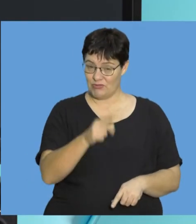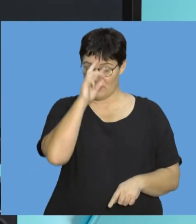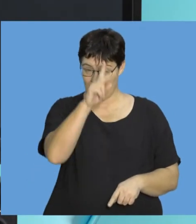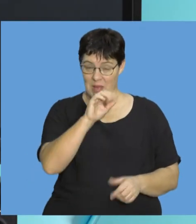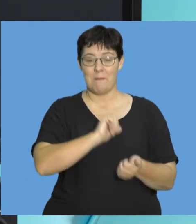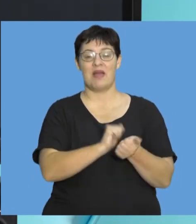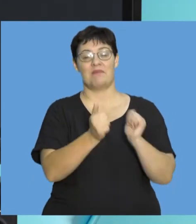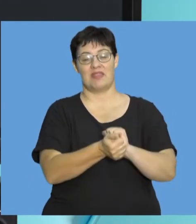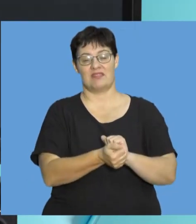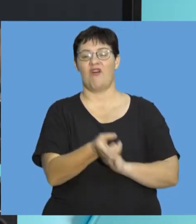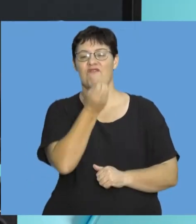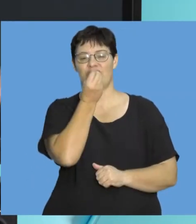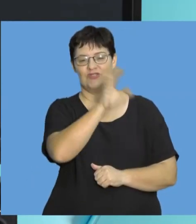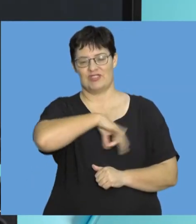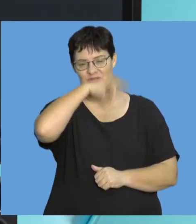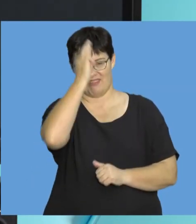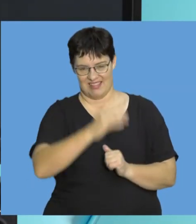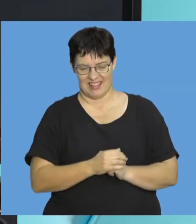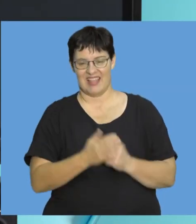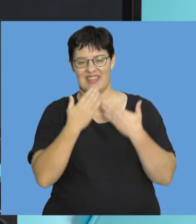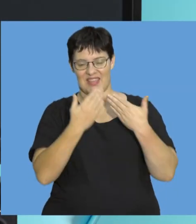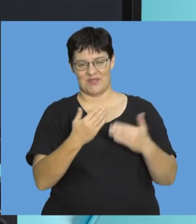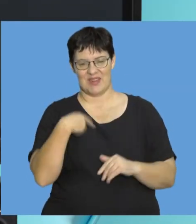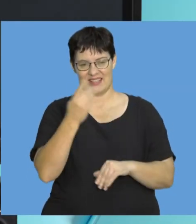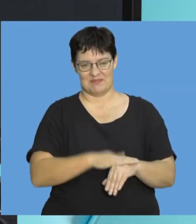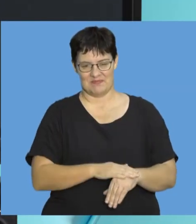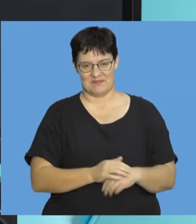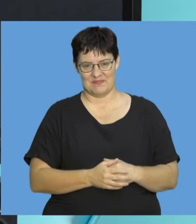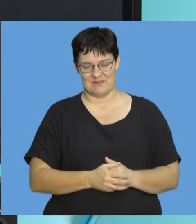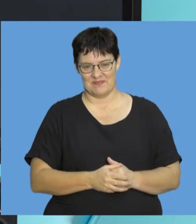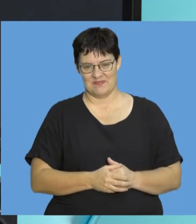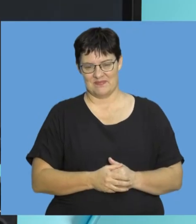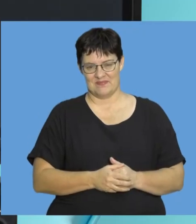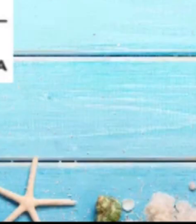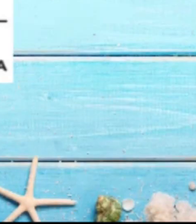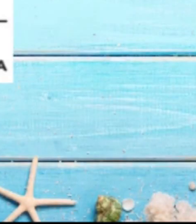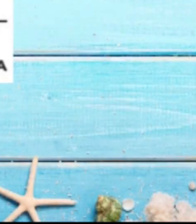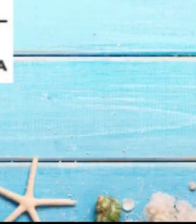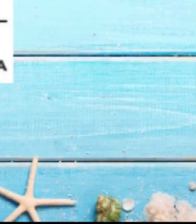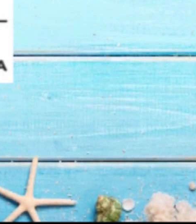done. From me to you, remember, mathematics is food for the soul. Until next time.